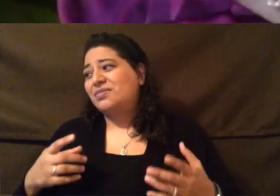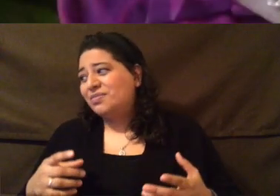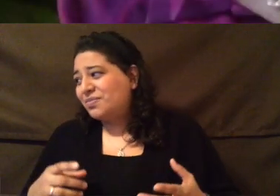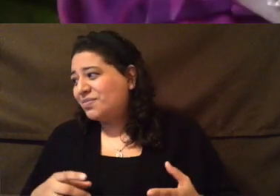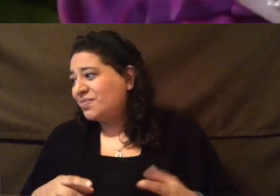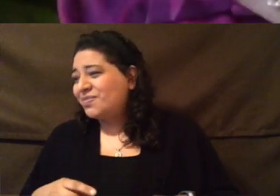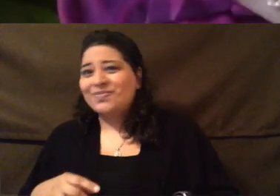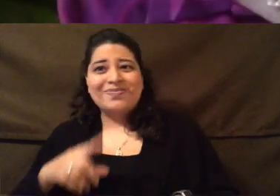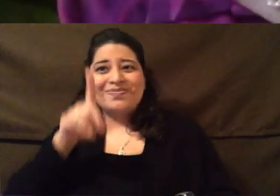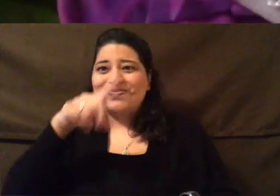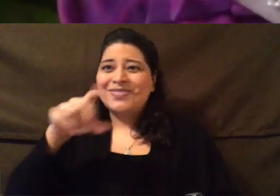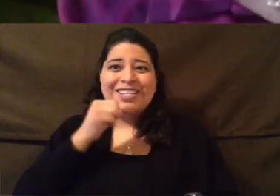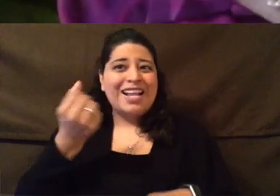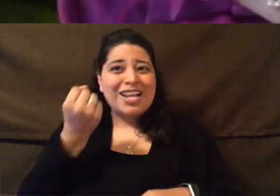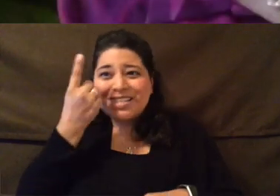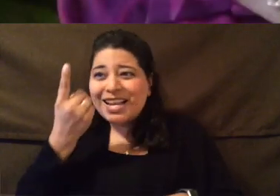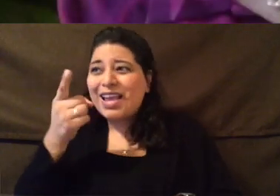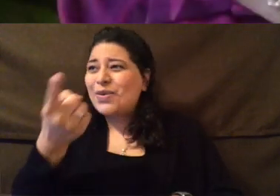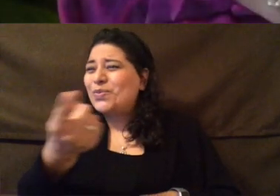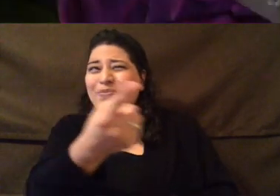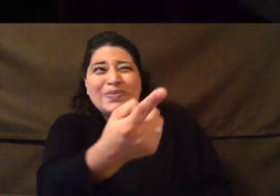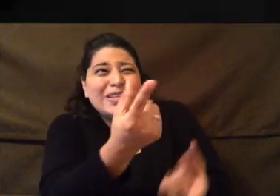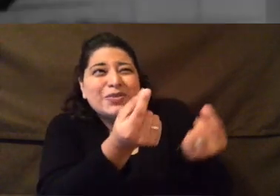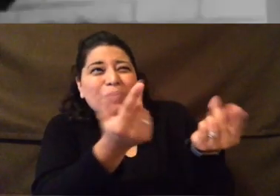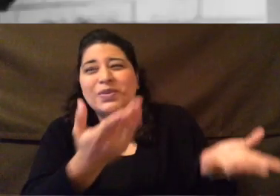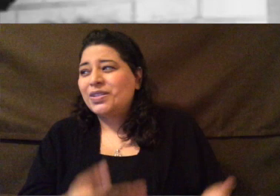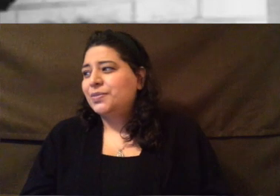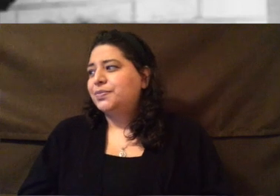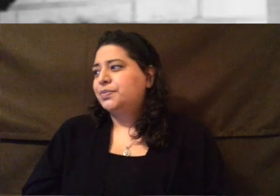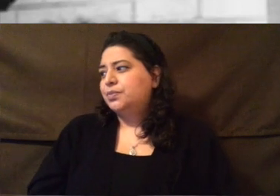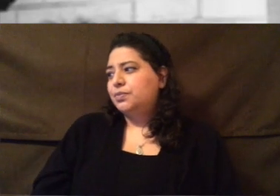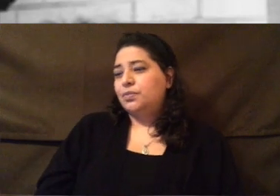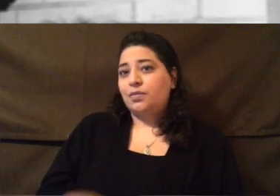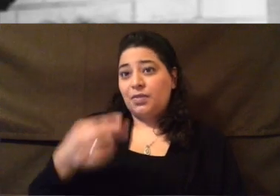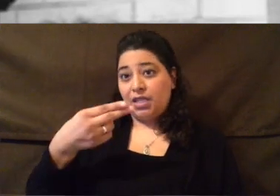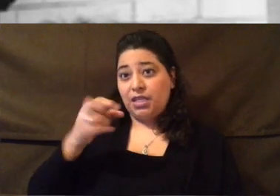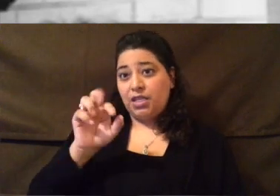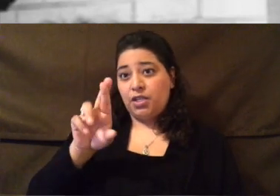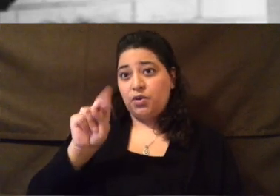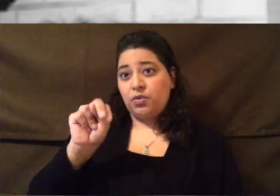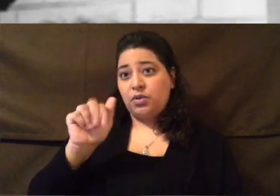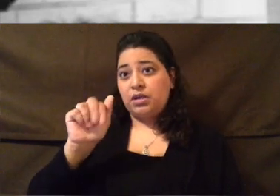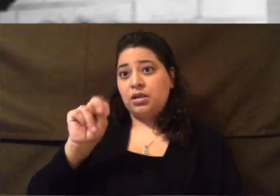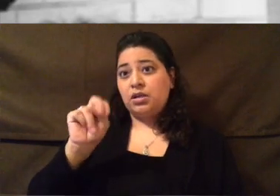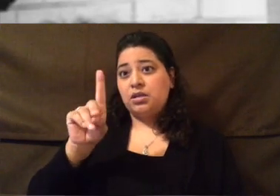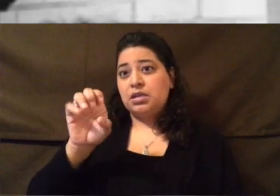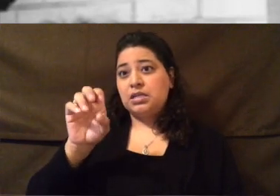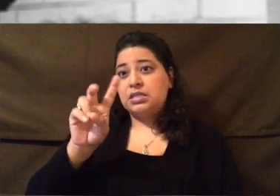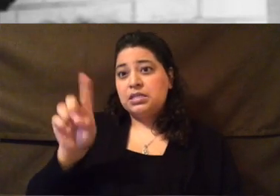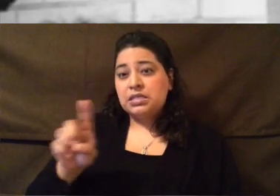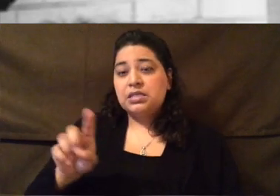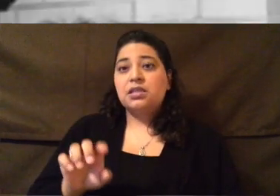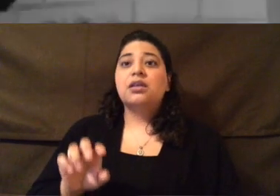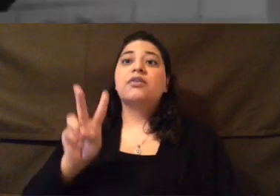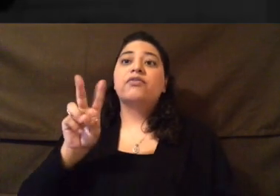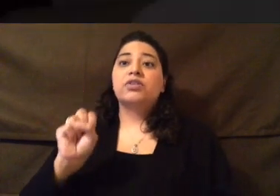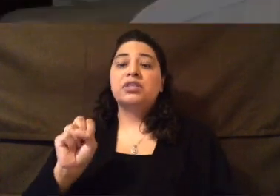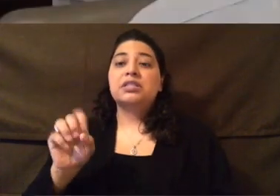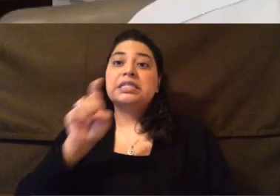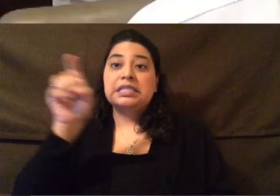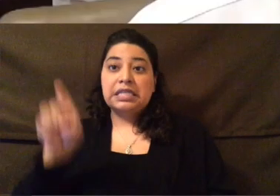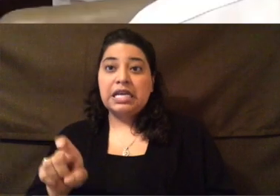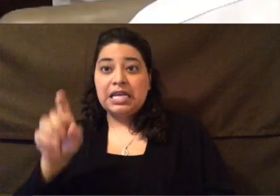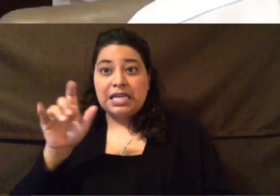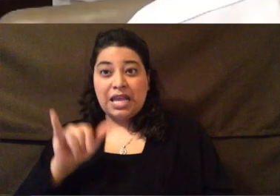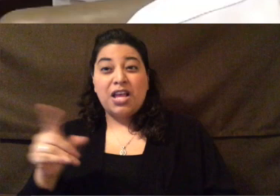and they could not understand what he was doing. Hernandez versus Texas was the first case that